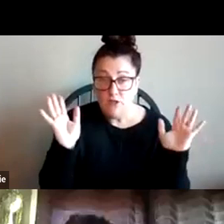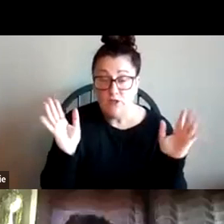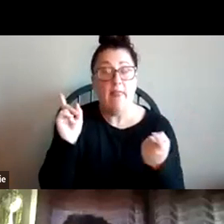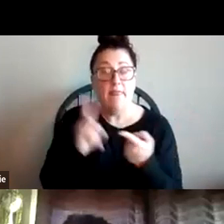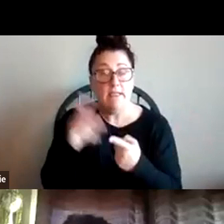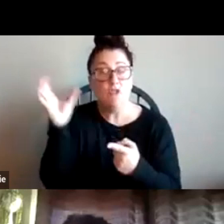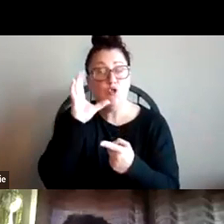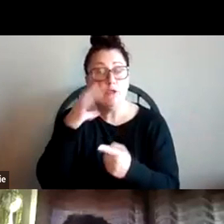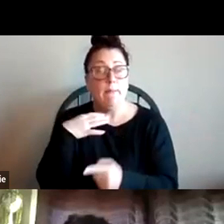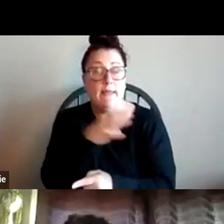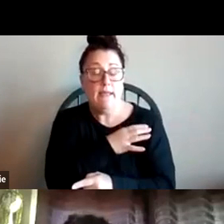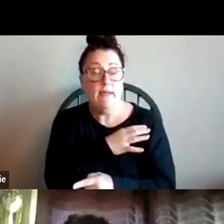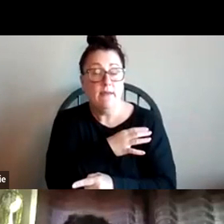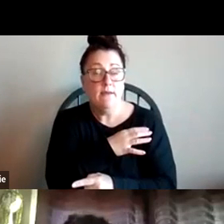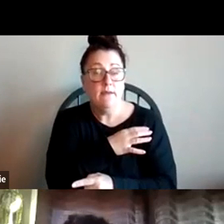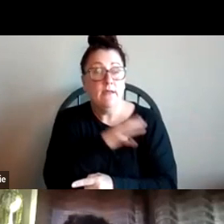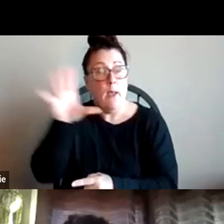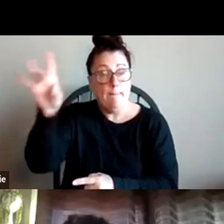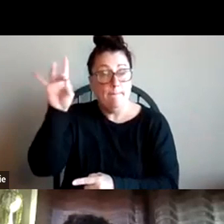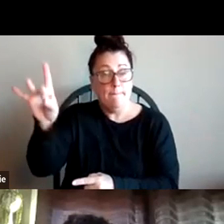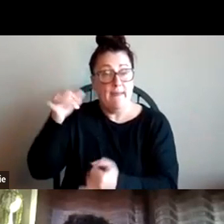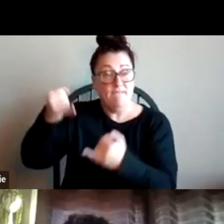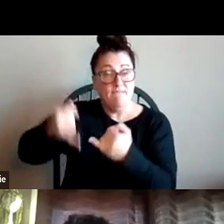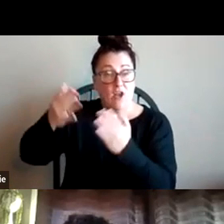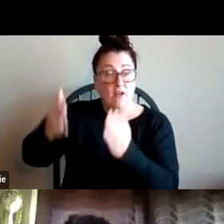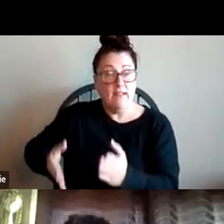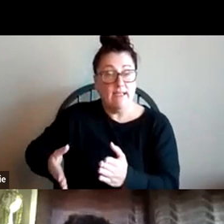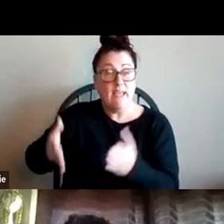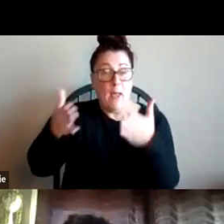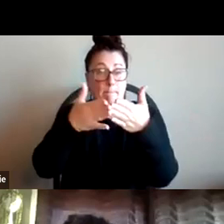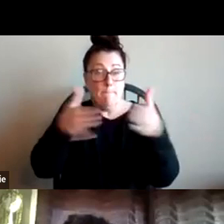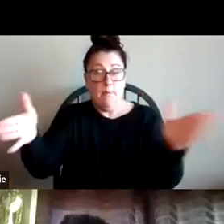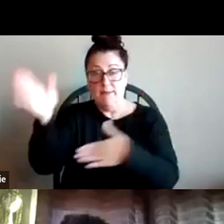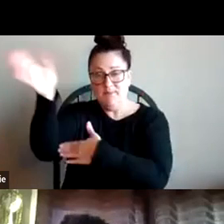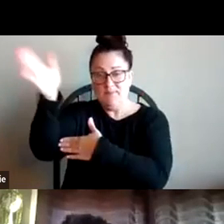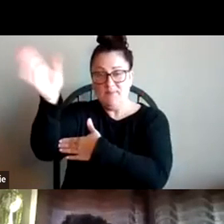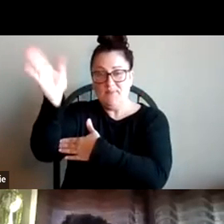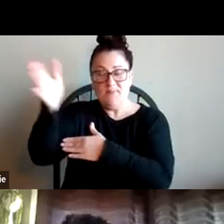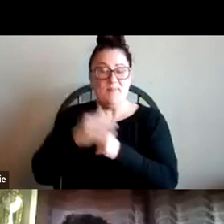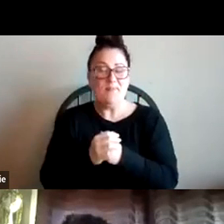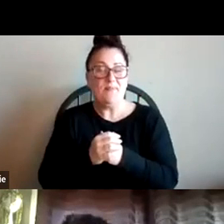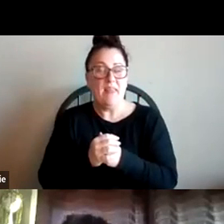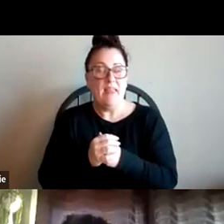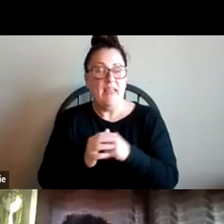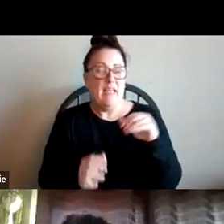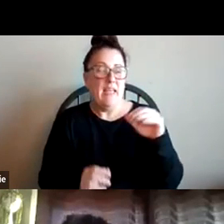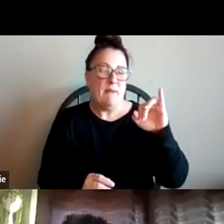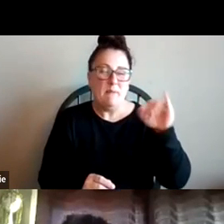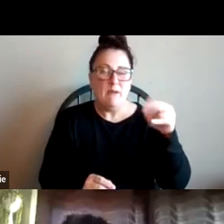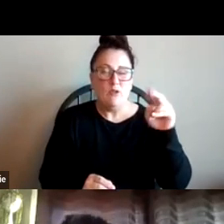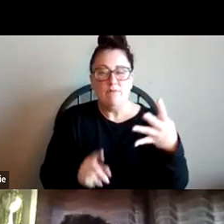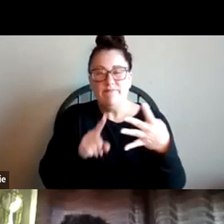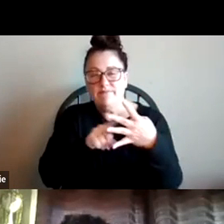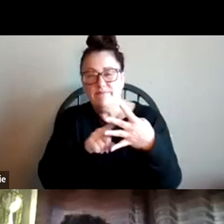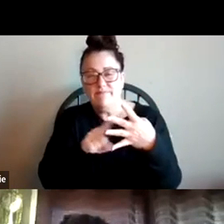search committee will then select finalists for public presentation. In early to mid-June, the school committee